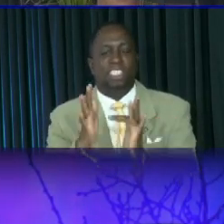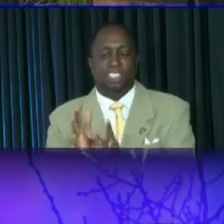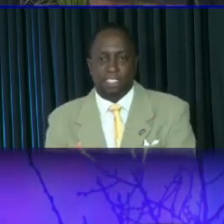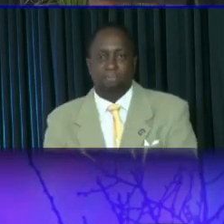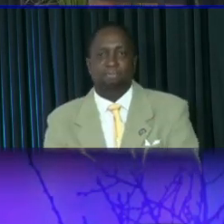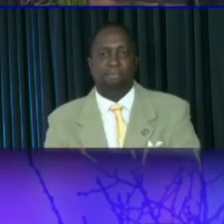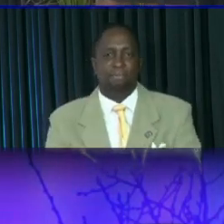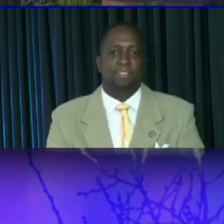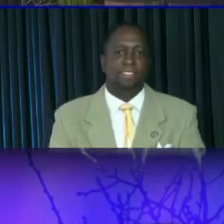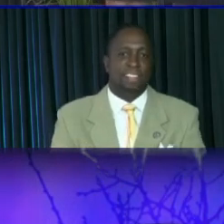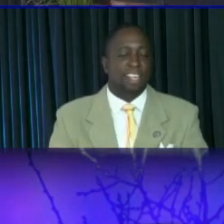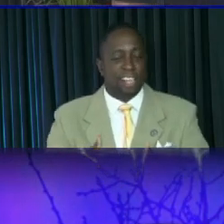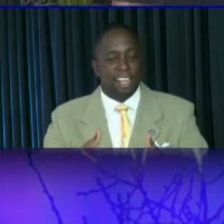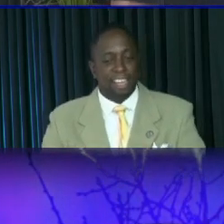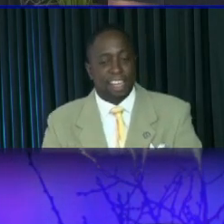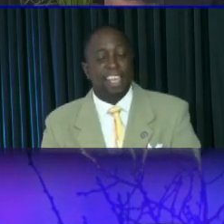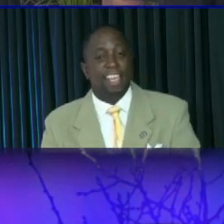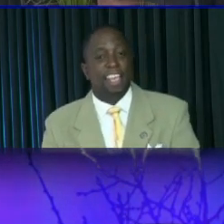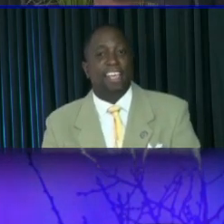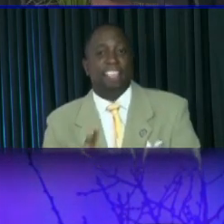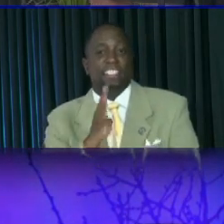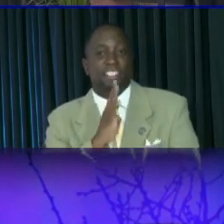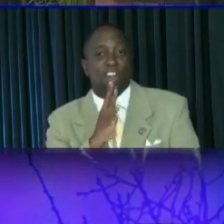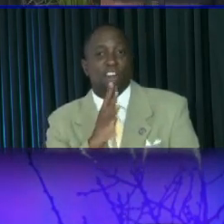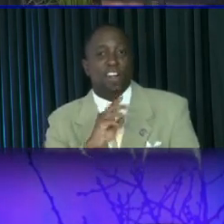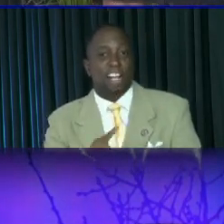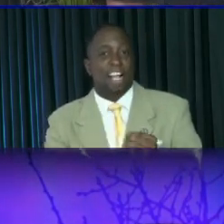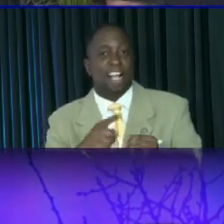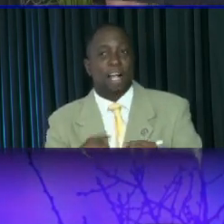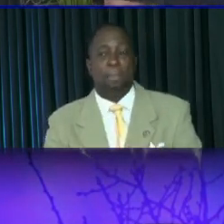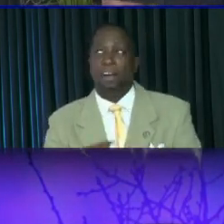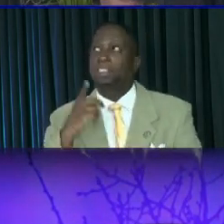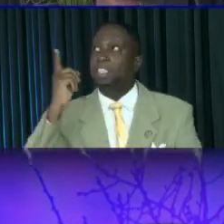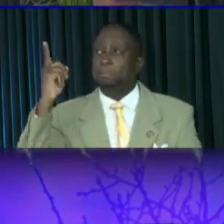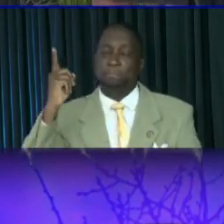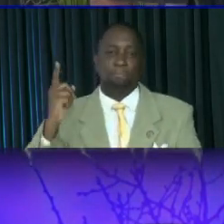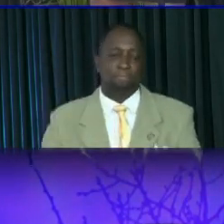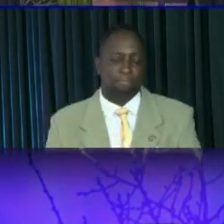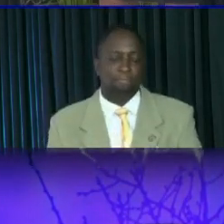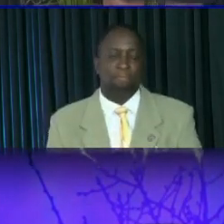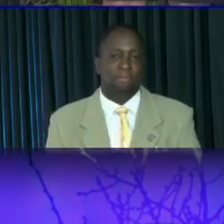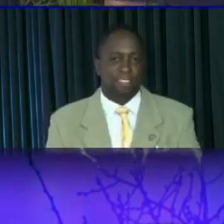I follow Jesus. So let's talk about Him. Let's talk about Him.